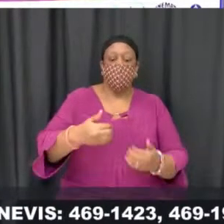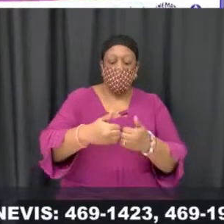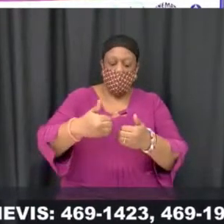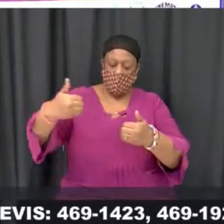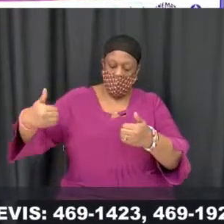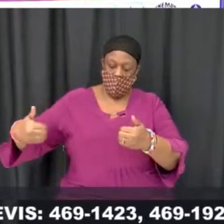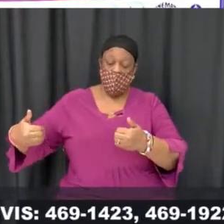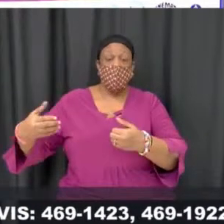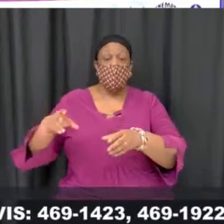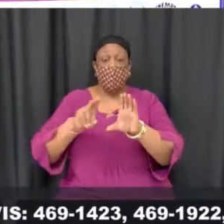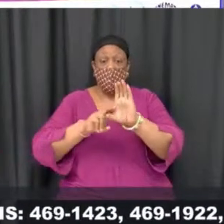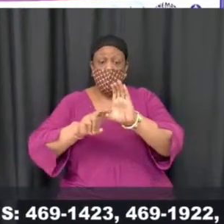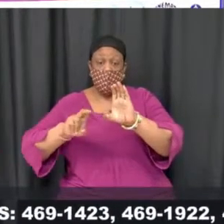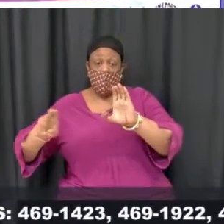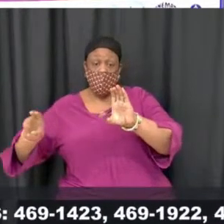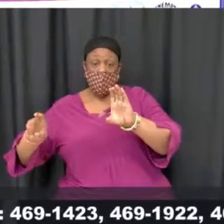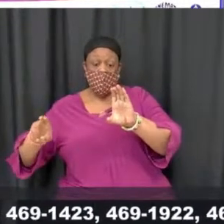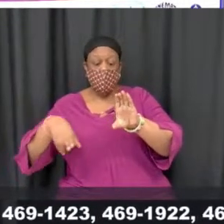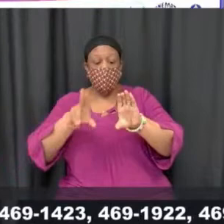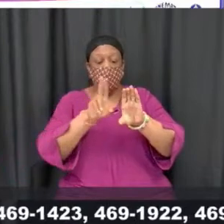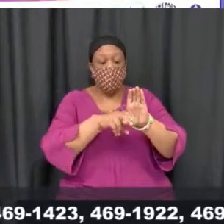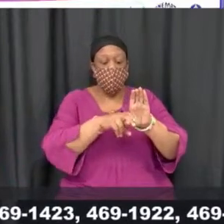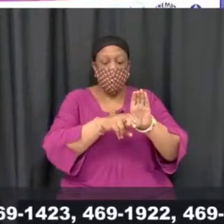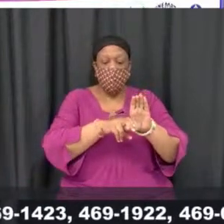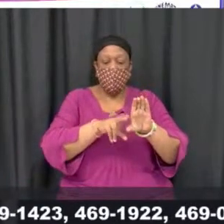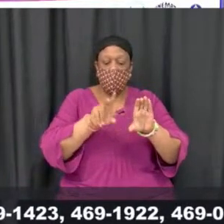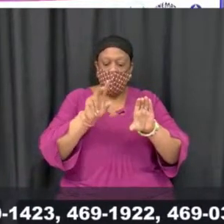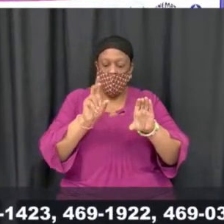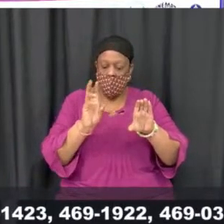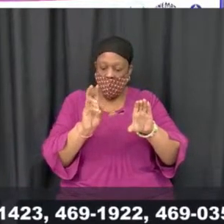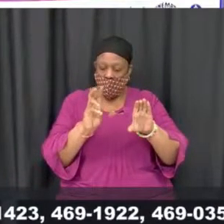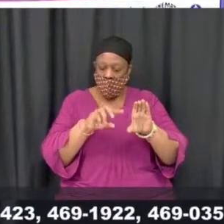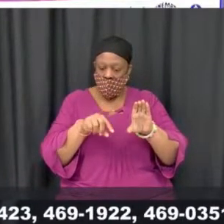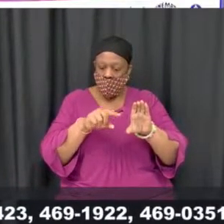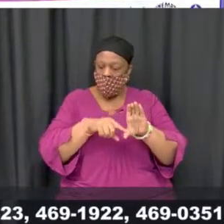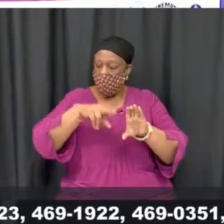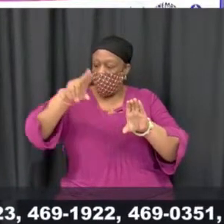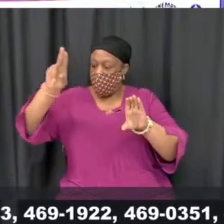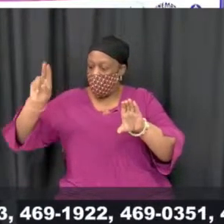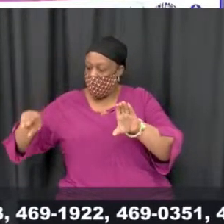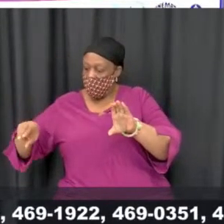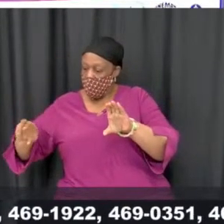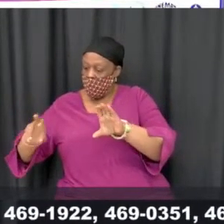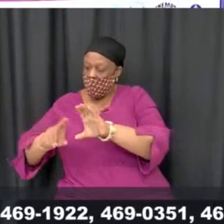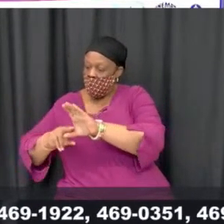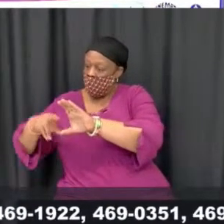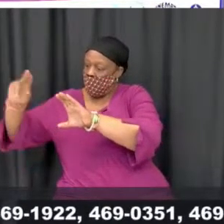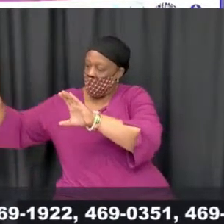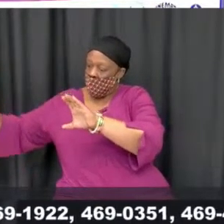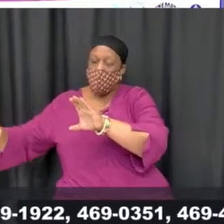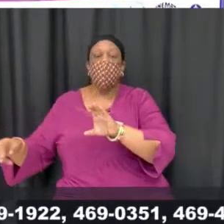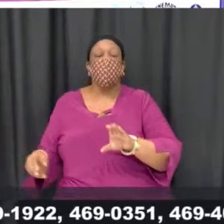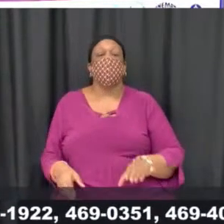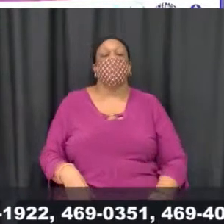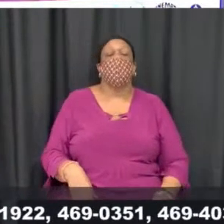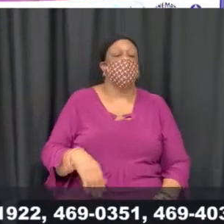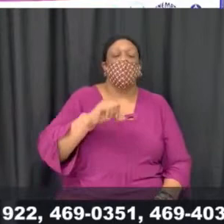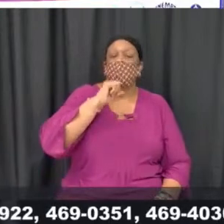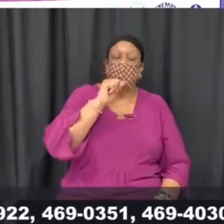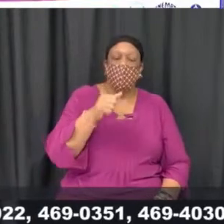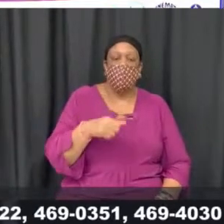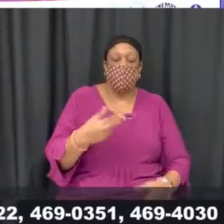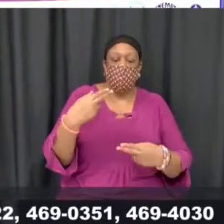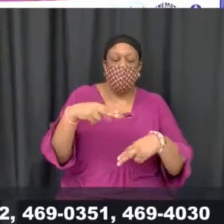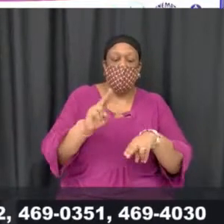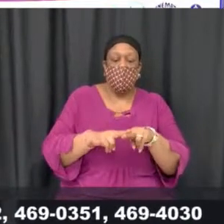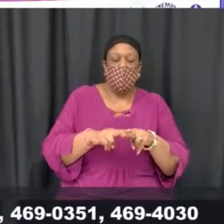and physical distancing protocols, the hygiene protocols, and the wearing of face masks. Funerals